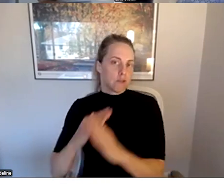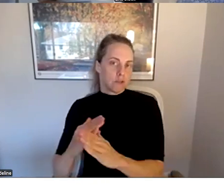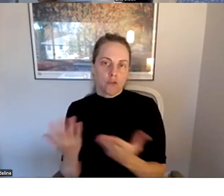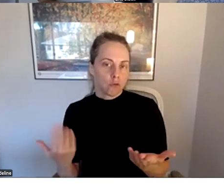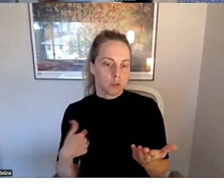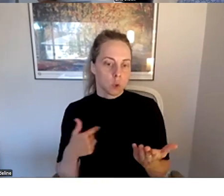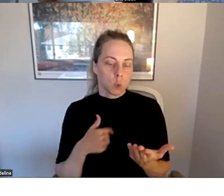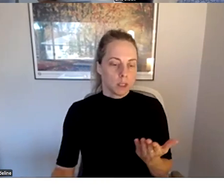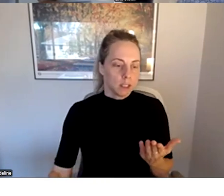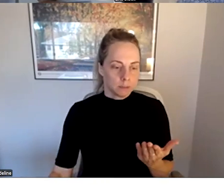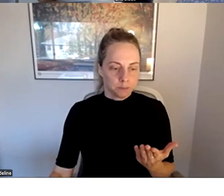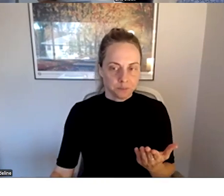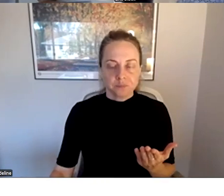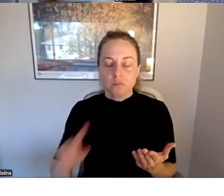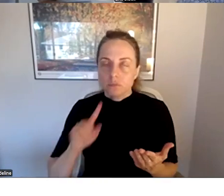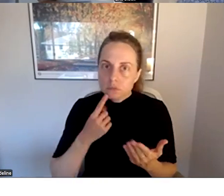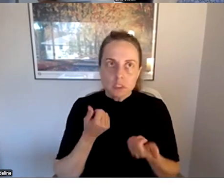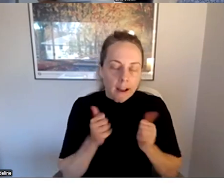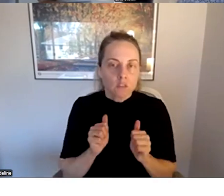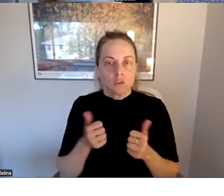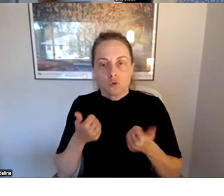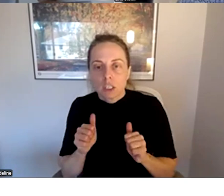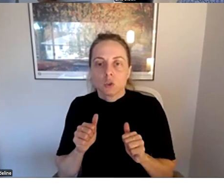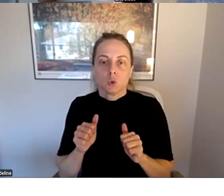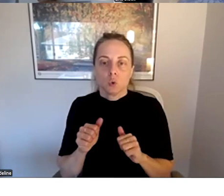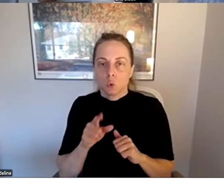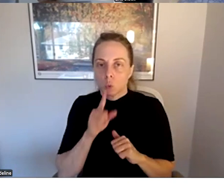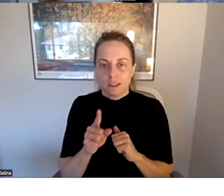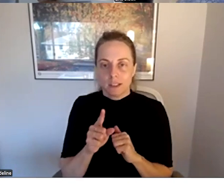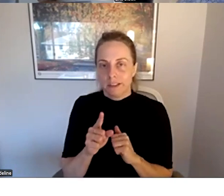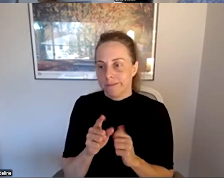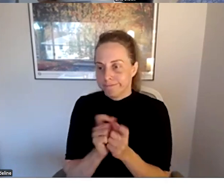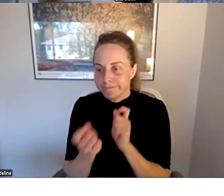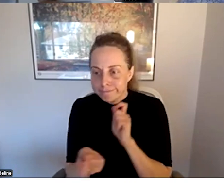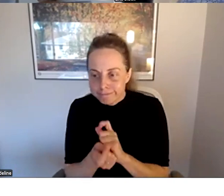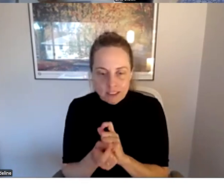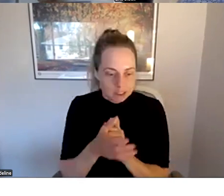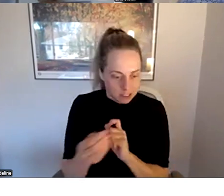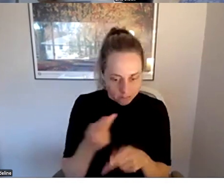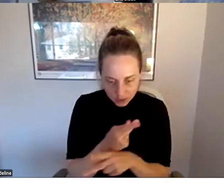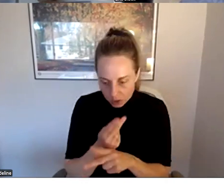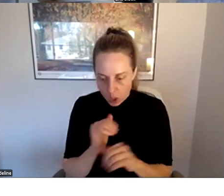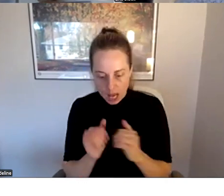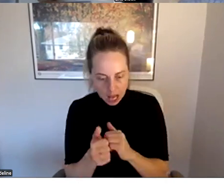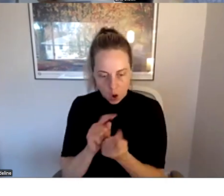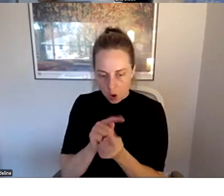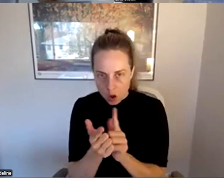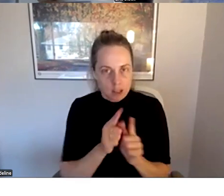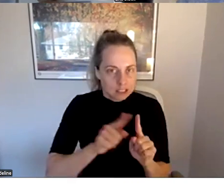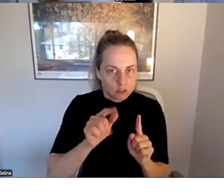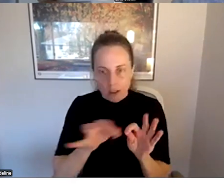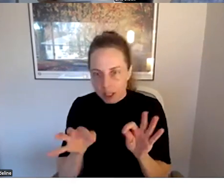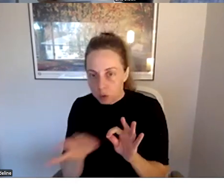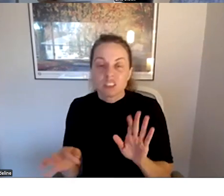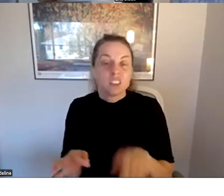put significant effort into trying to overcome. And again, it's just all part of being open to trialing